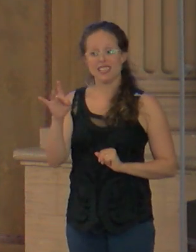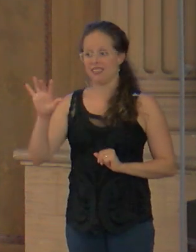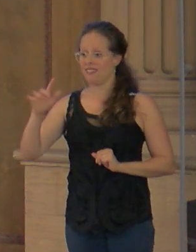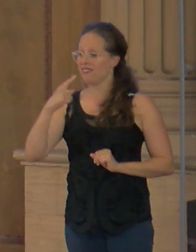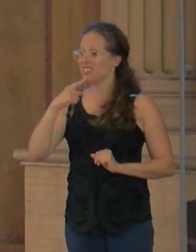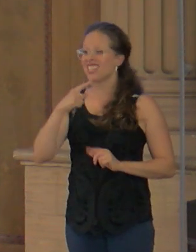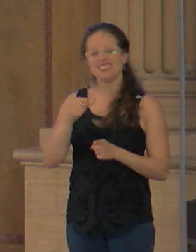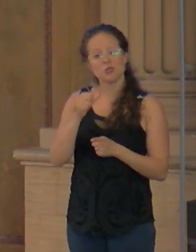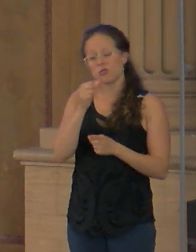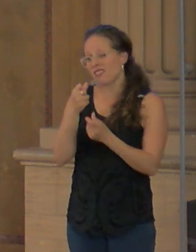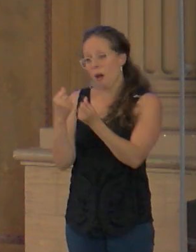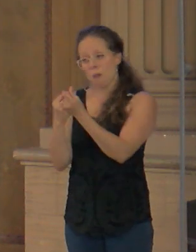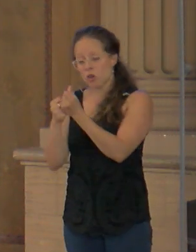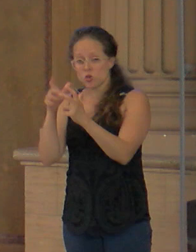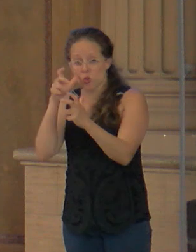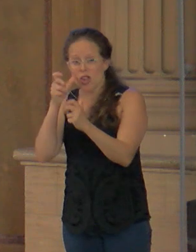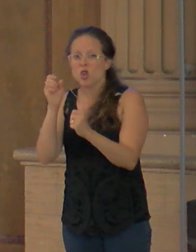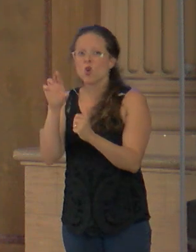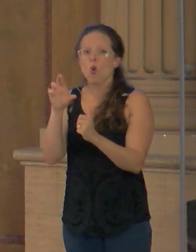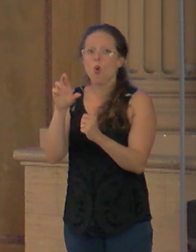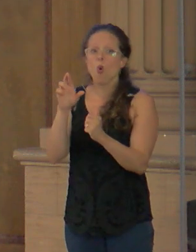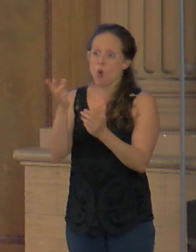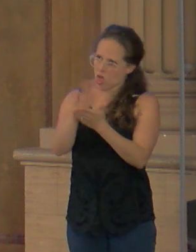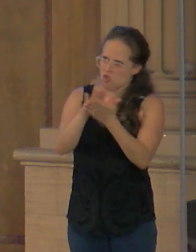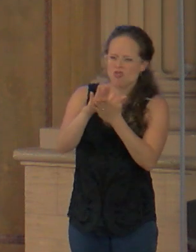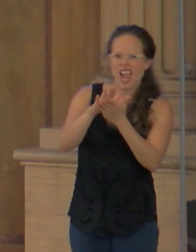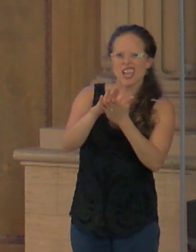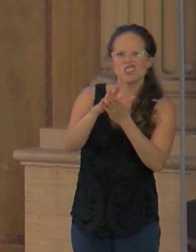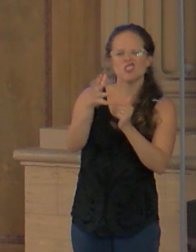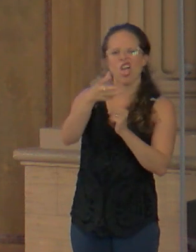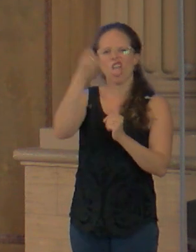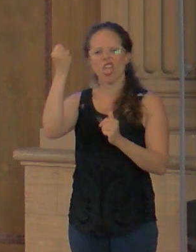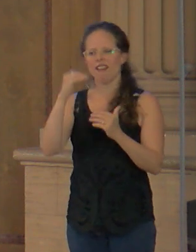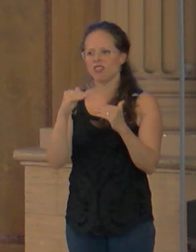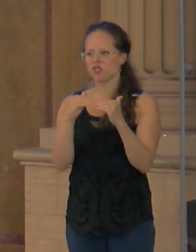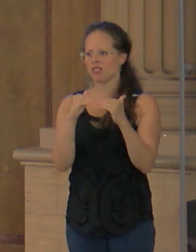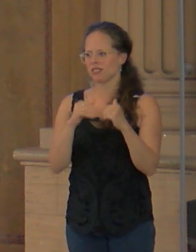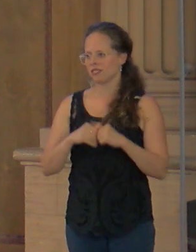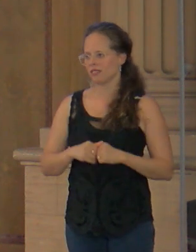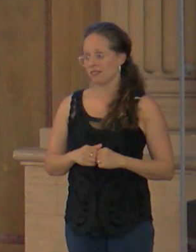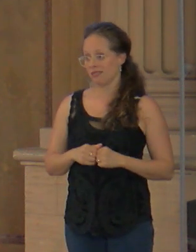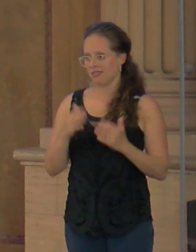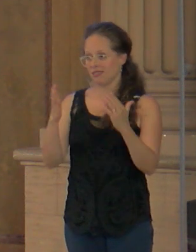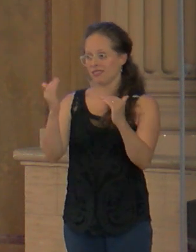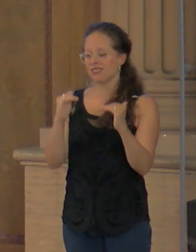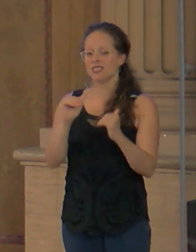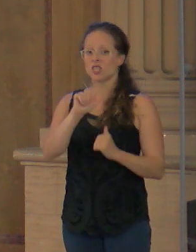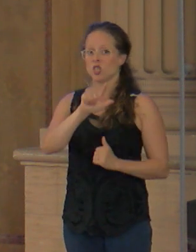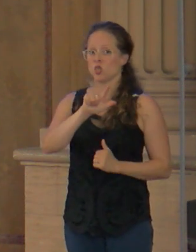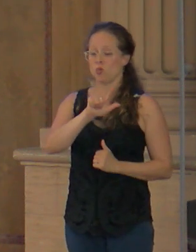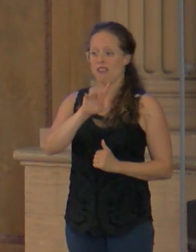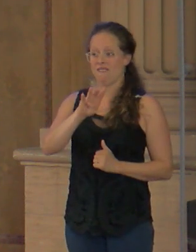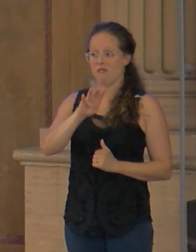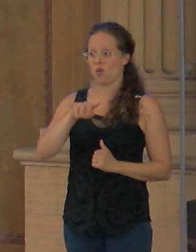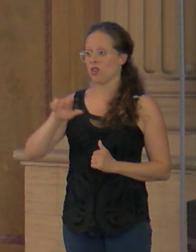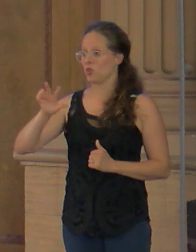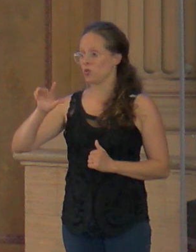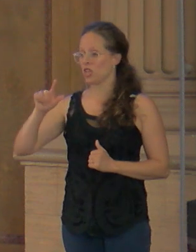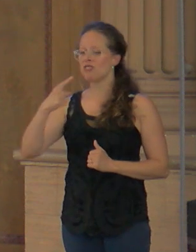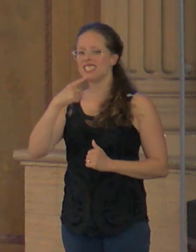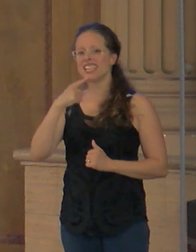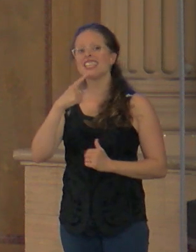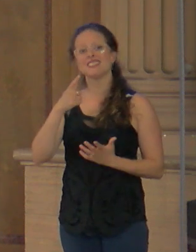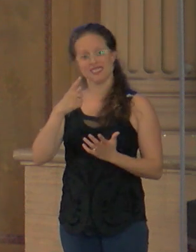to the wicked or deprive the righteous of justice." Proverbs 24:23 says, "These also are sayings of the